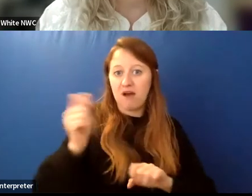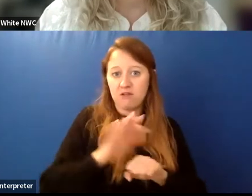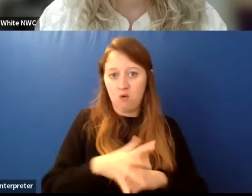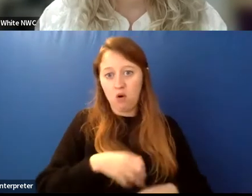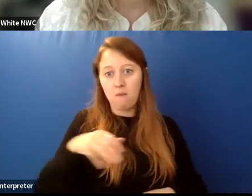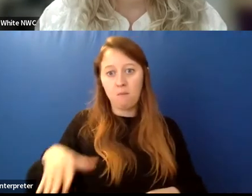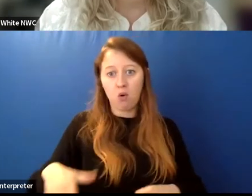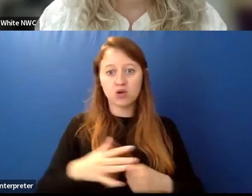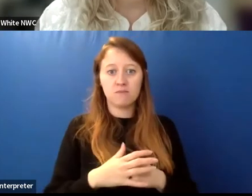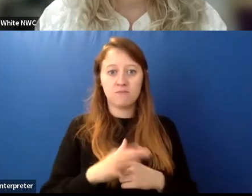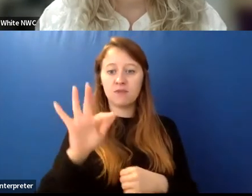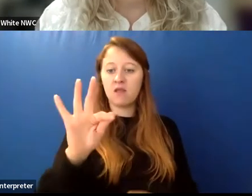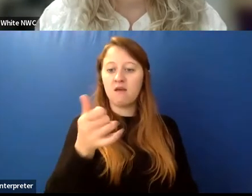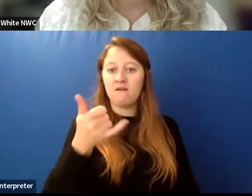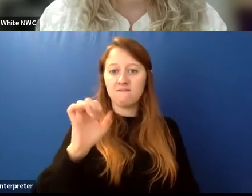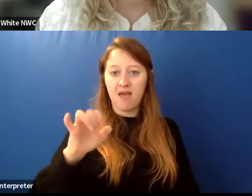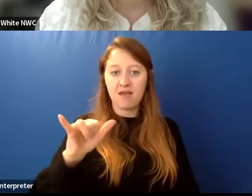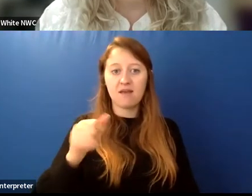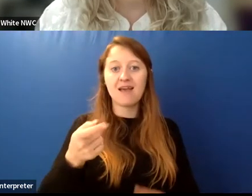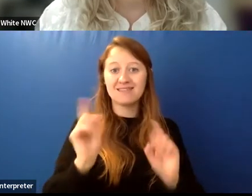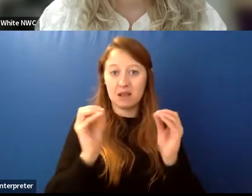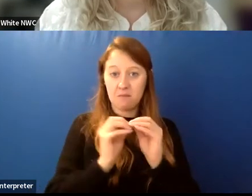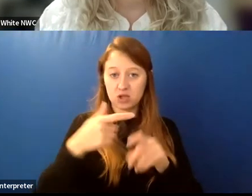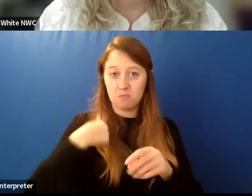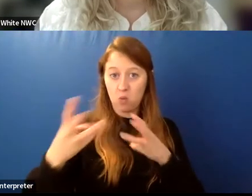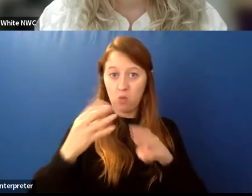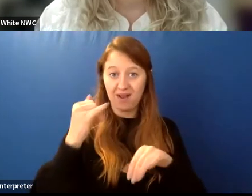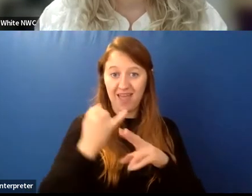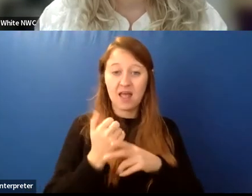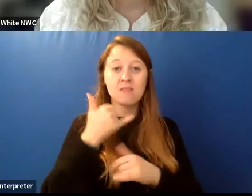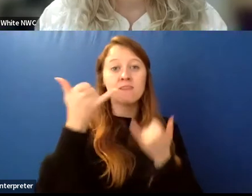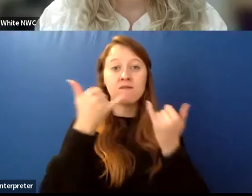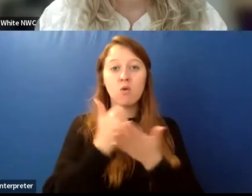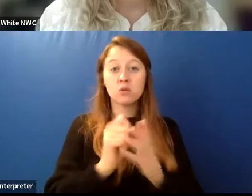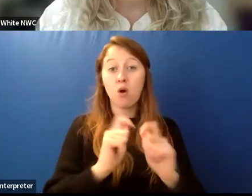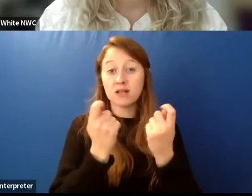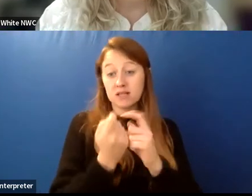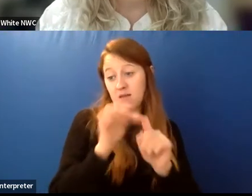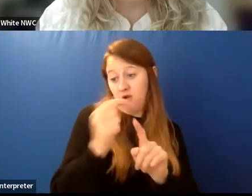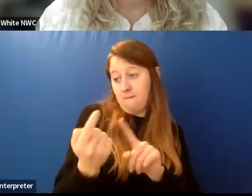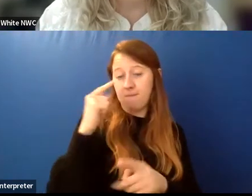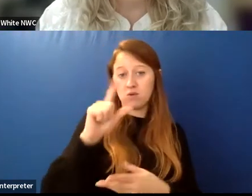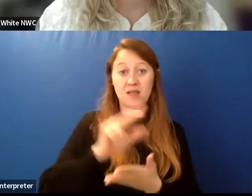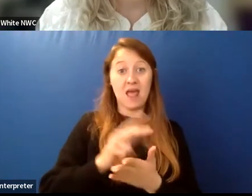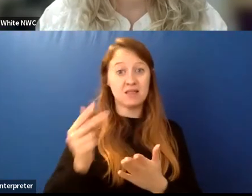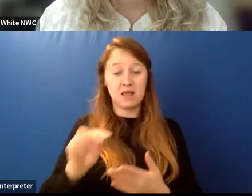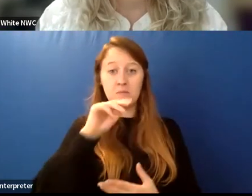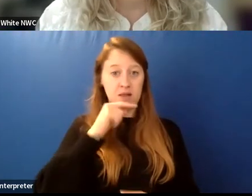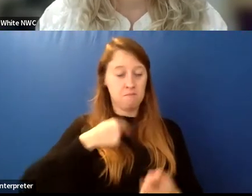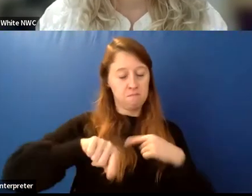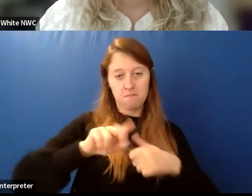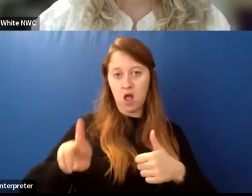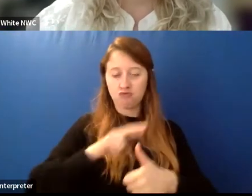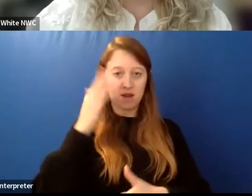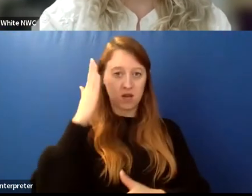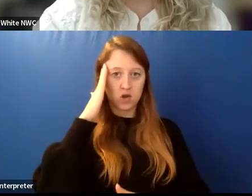Faye said, I've been working on the phone team at ASN since 2018, so I've had the benefit of seeing the kind of calls we